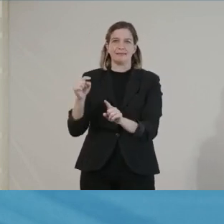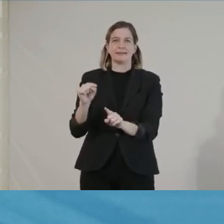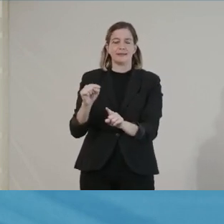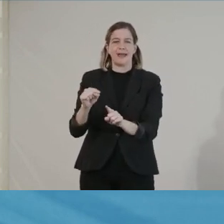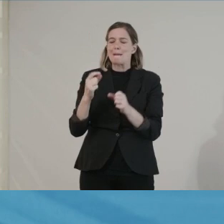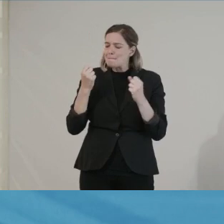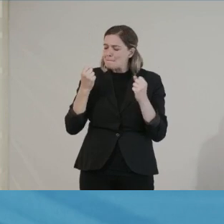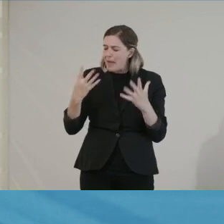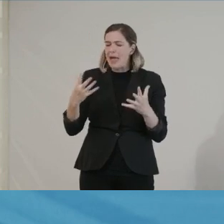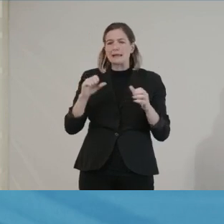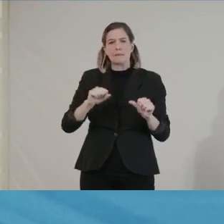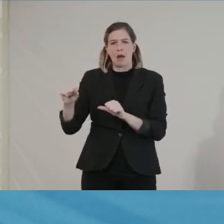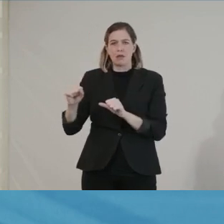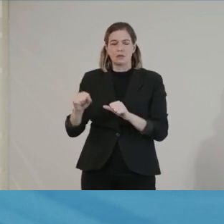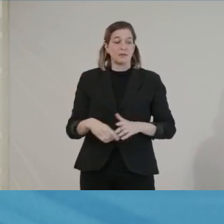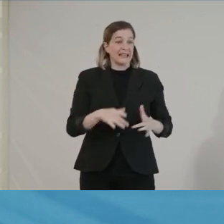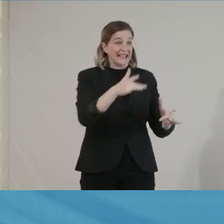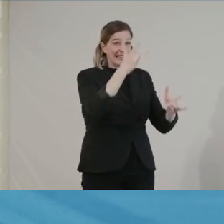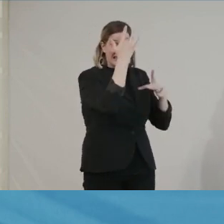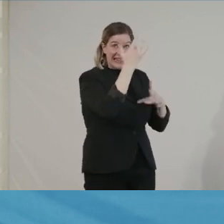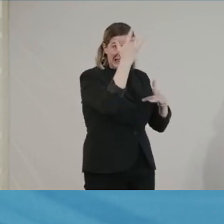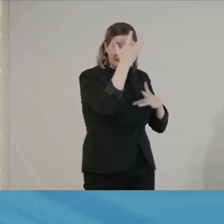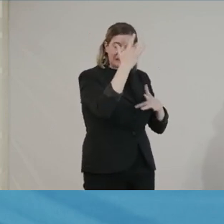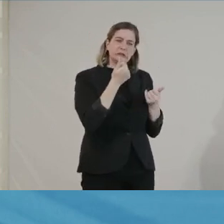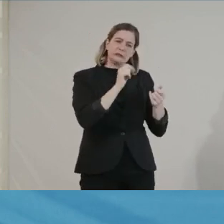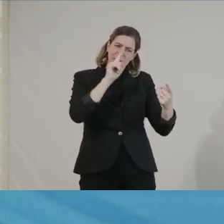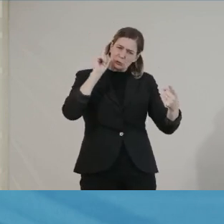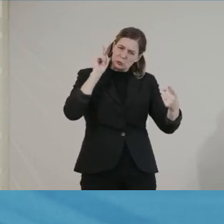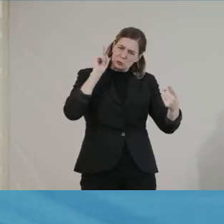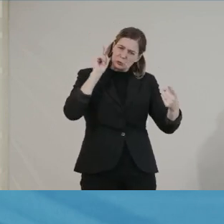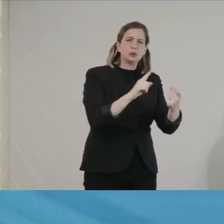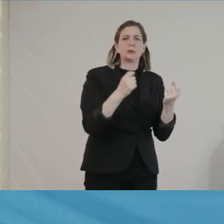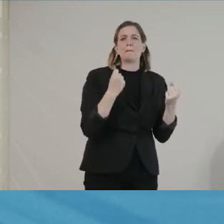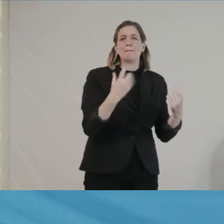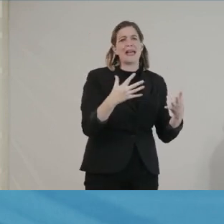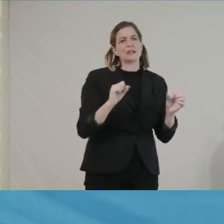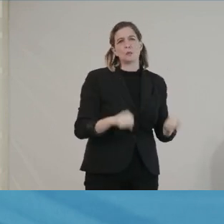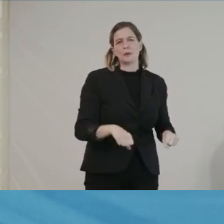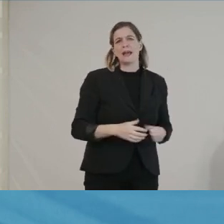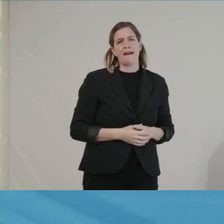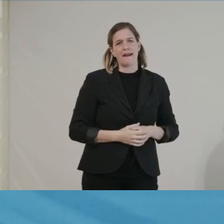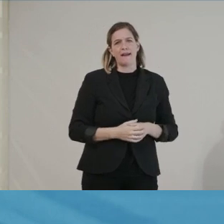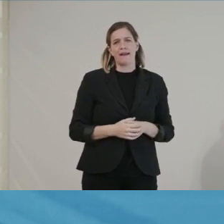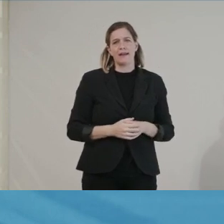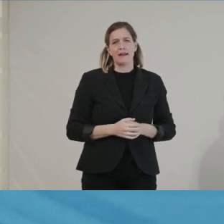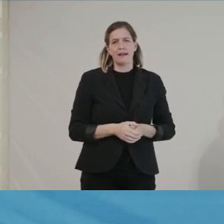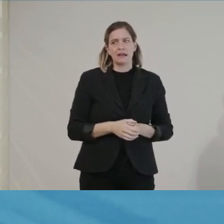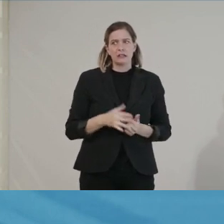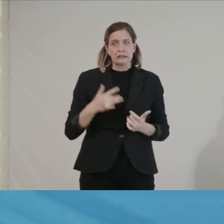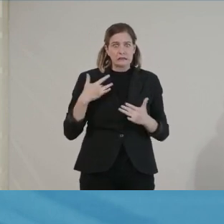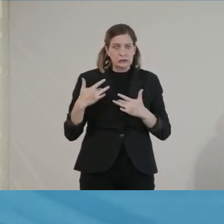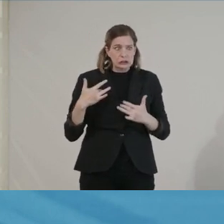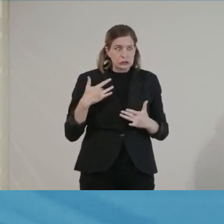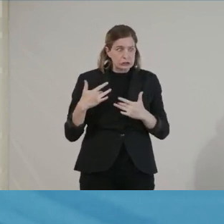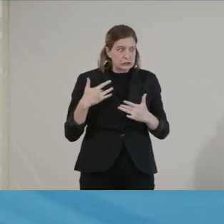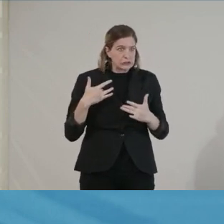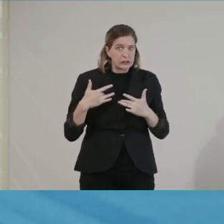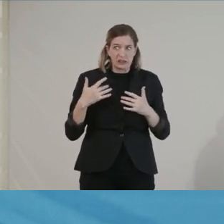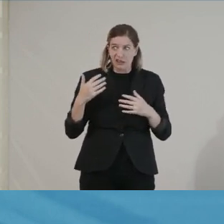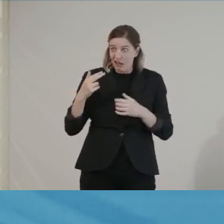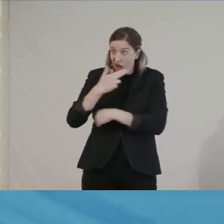of illnesses by as many as we can. Part of the concern was there capacity? Were there